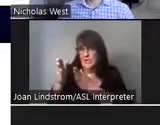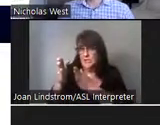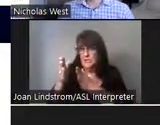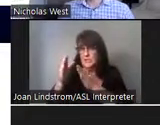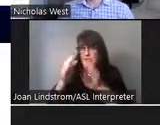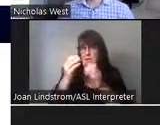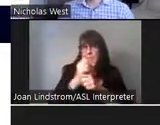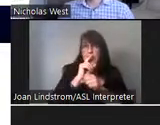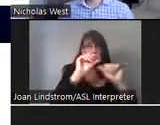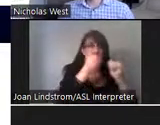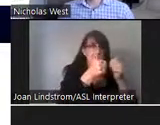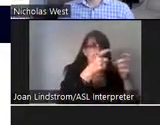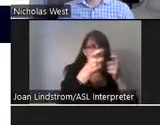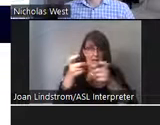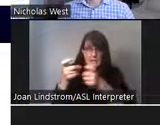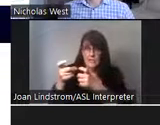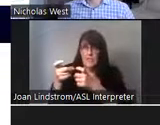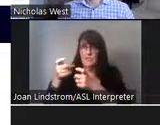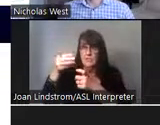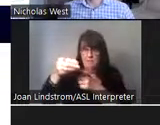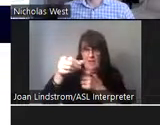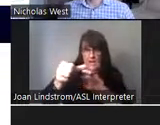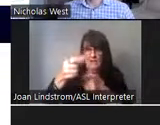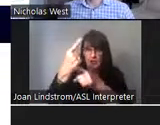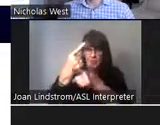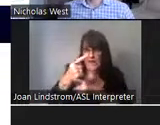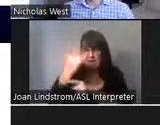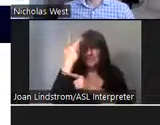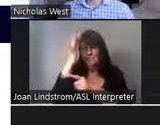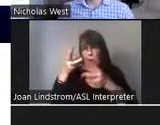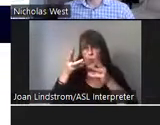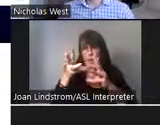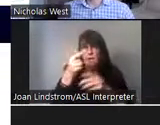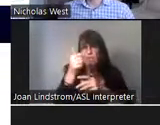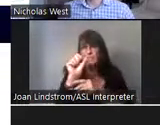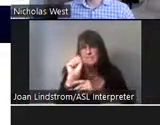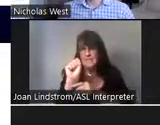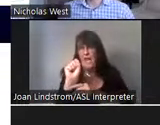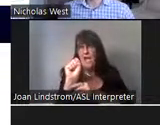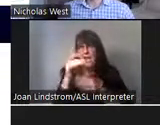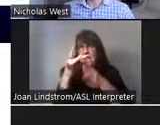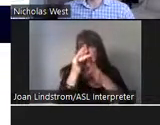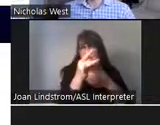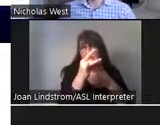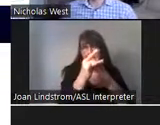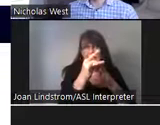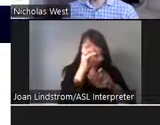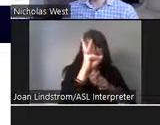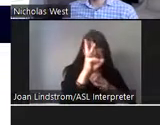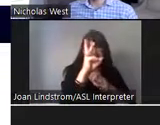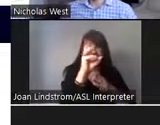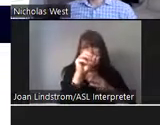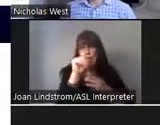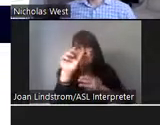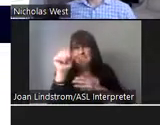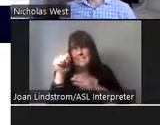that agencies are managing their spend correctly or in a smart way. So GSA is leads 6 of the 10 common categories of